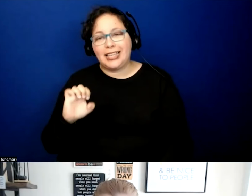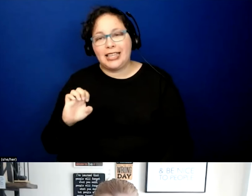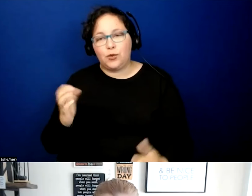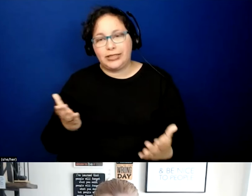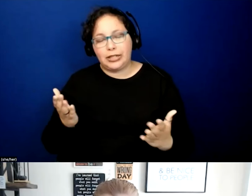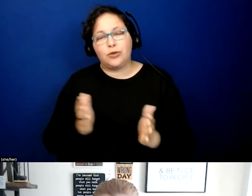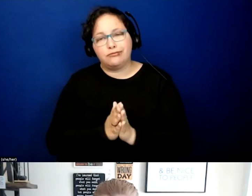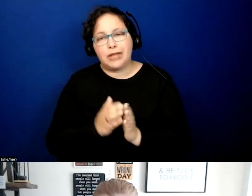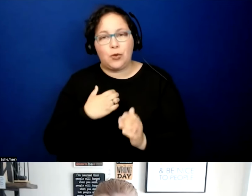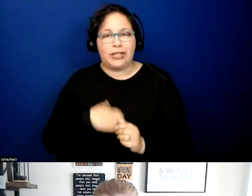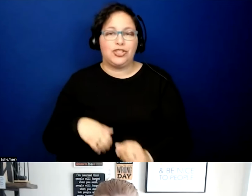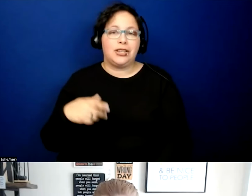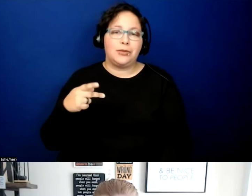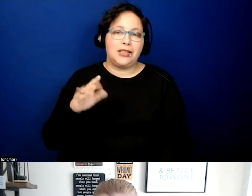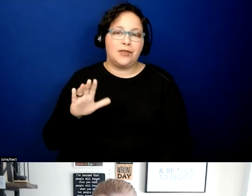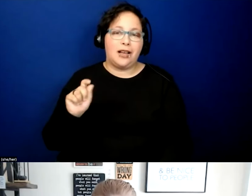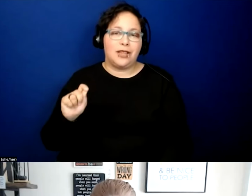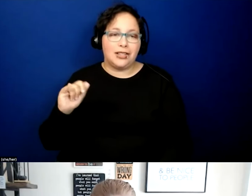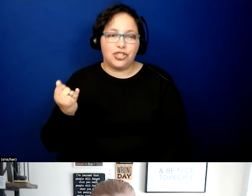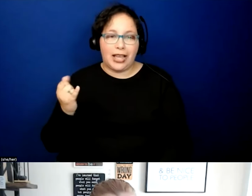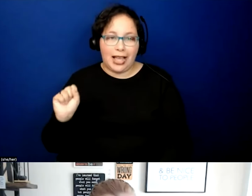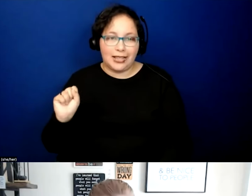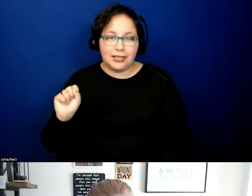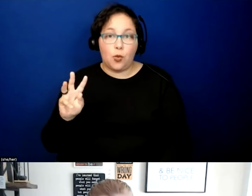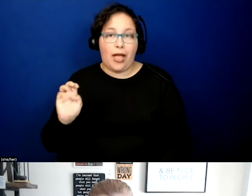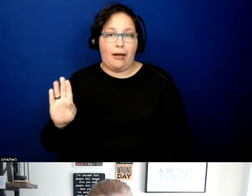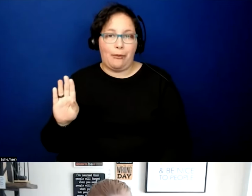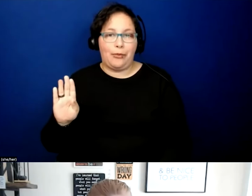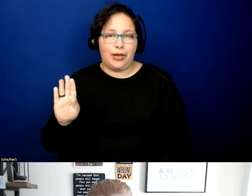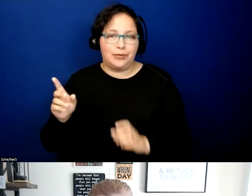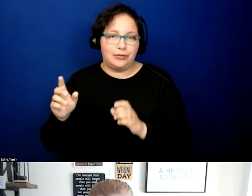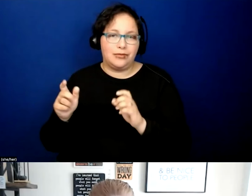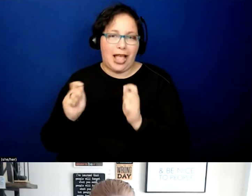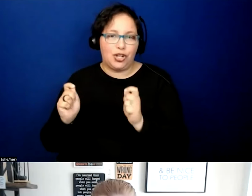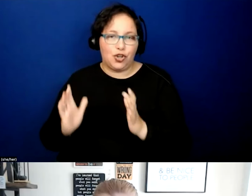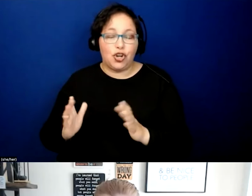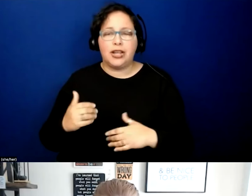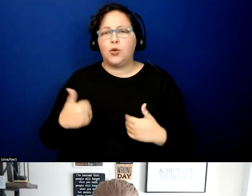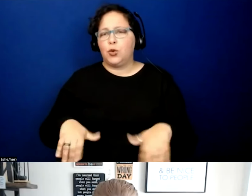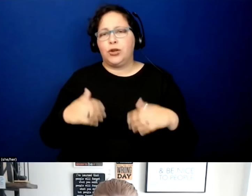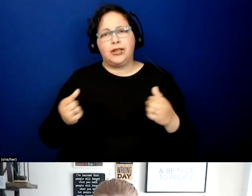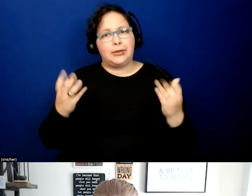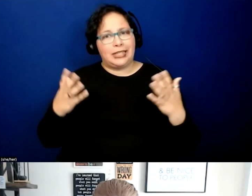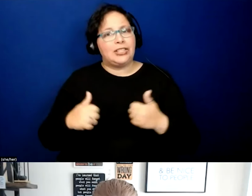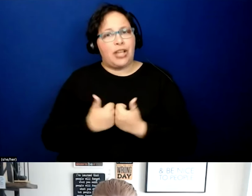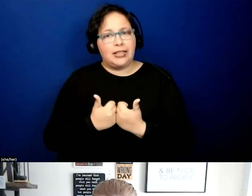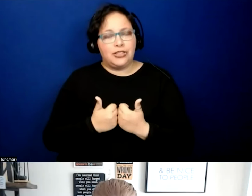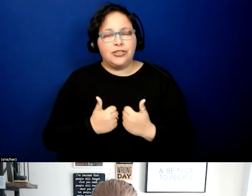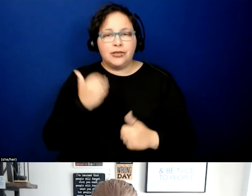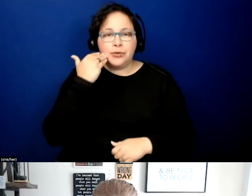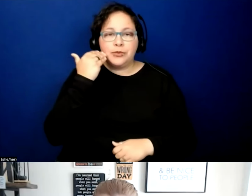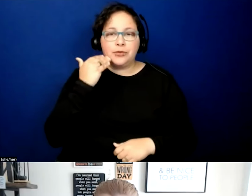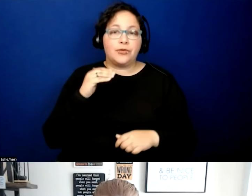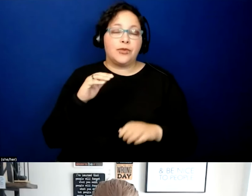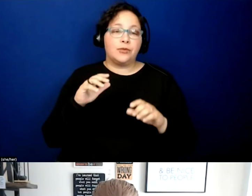the p5.js web editor, because there are incredible challenges with the frameworks